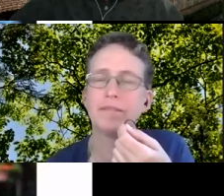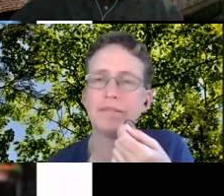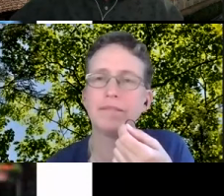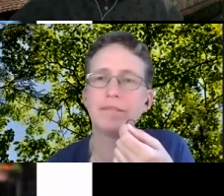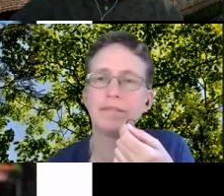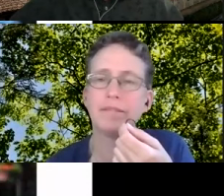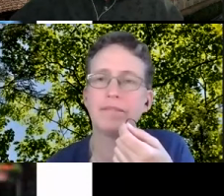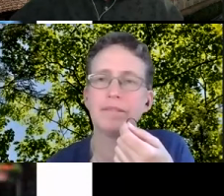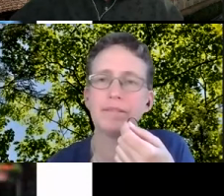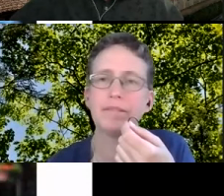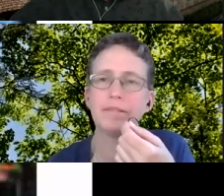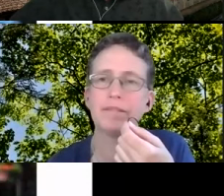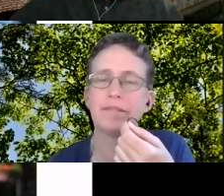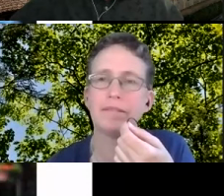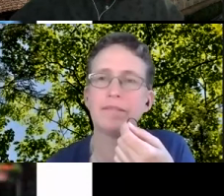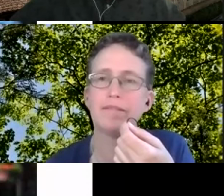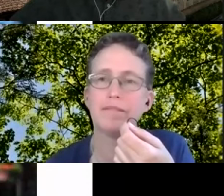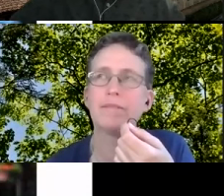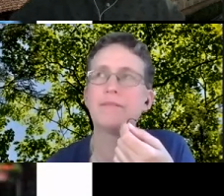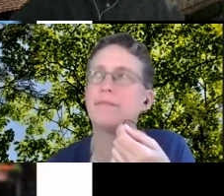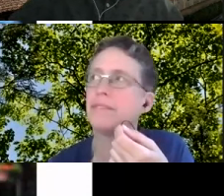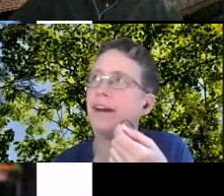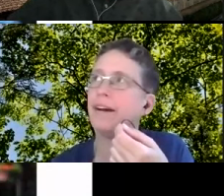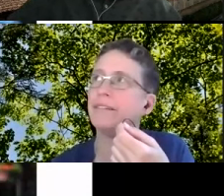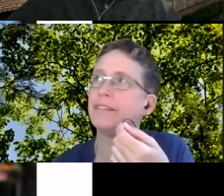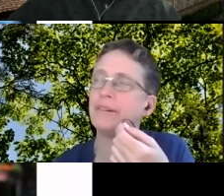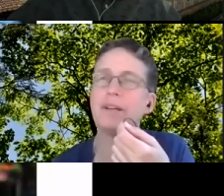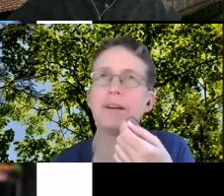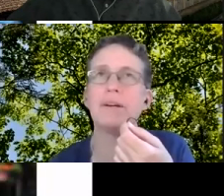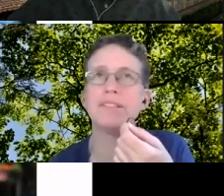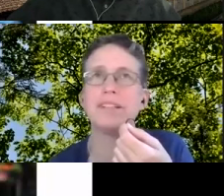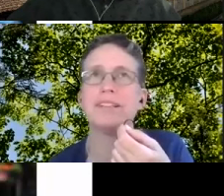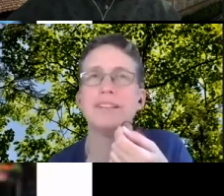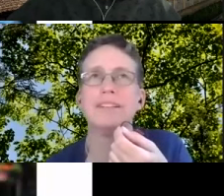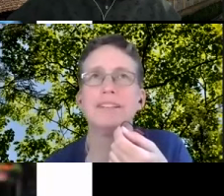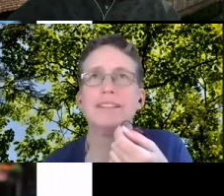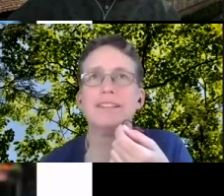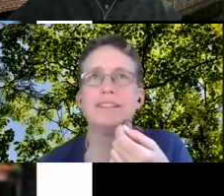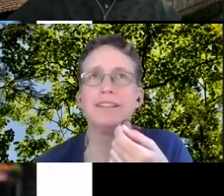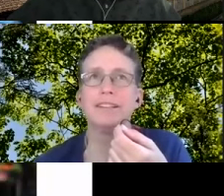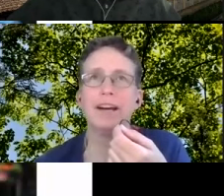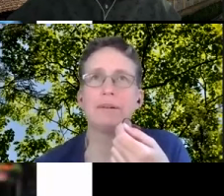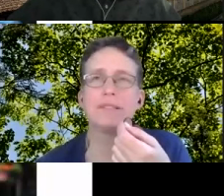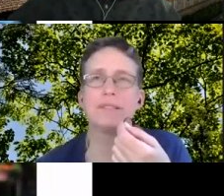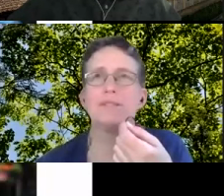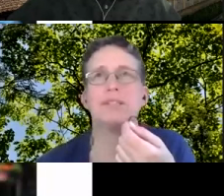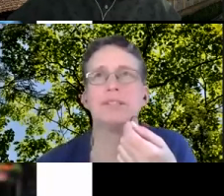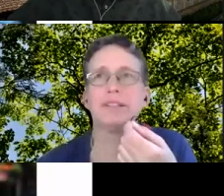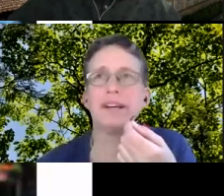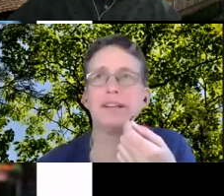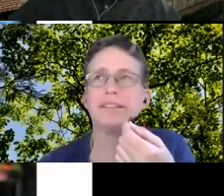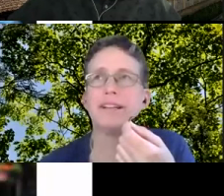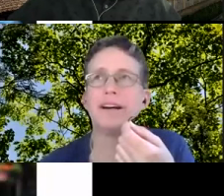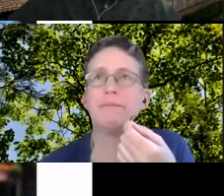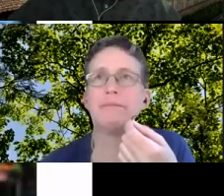is there a positive sort of bent to this? Yeah, that's been a great question. Yeah, what does the future look